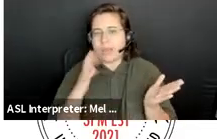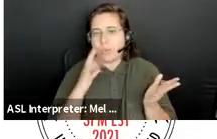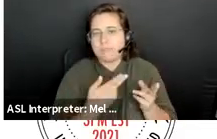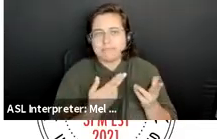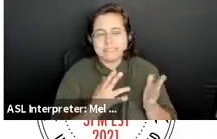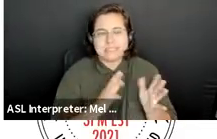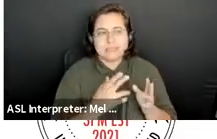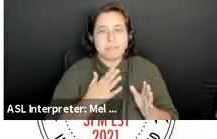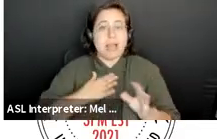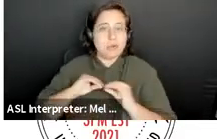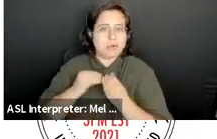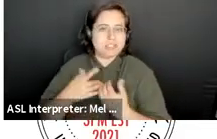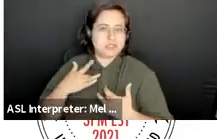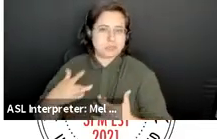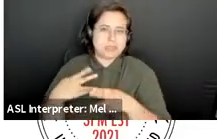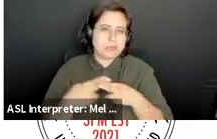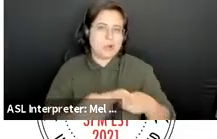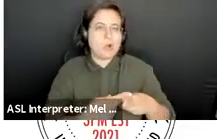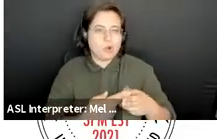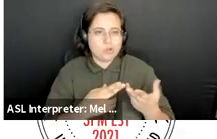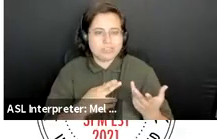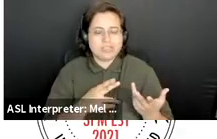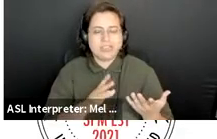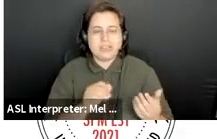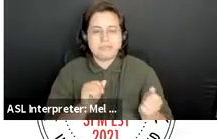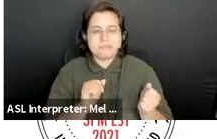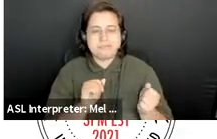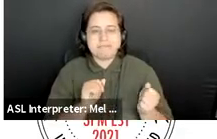my organization association refer to orchestral examples.